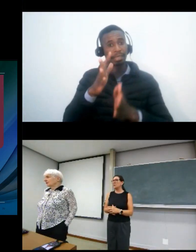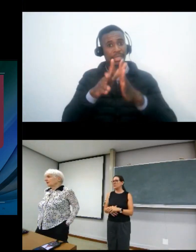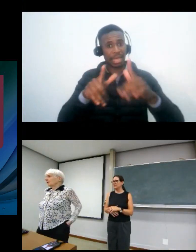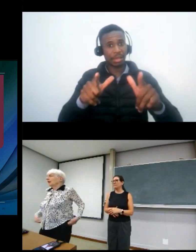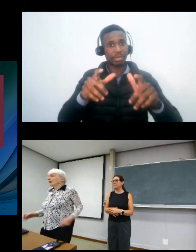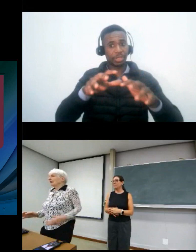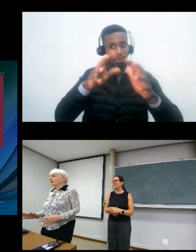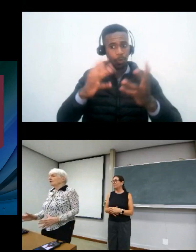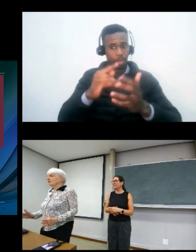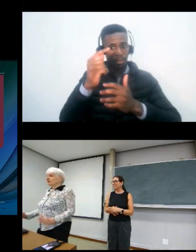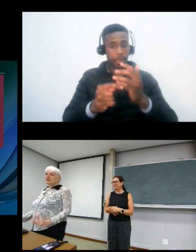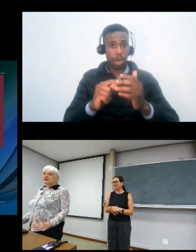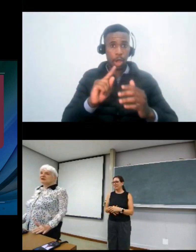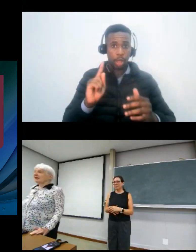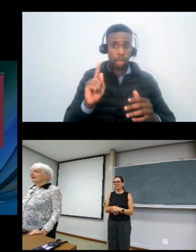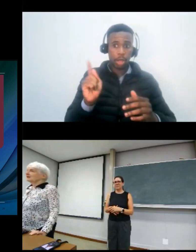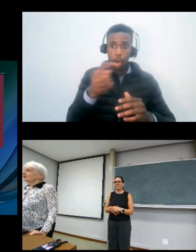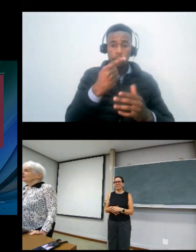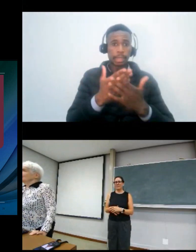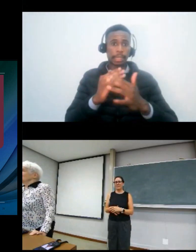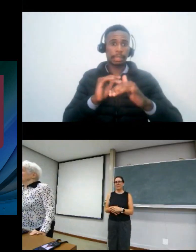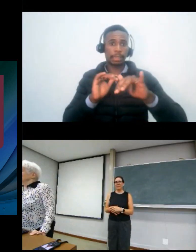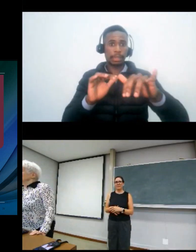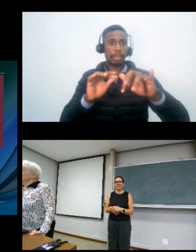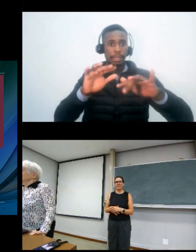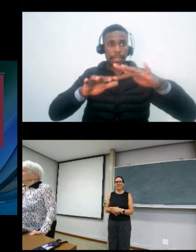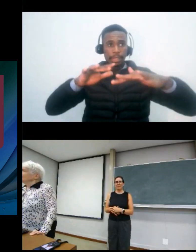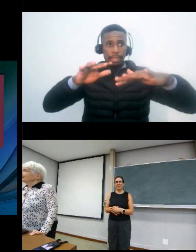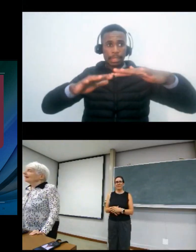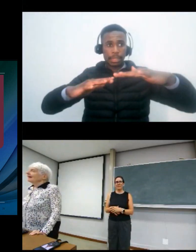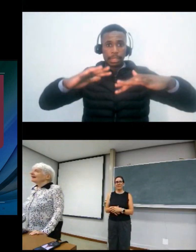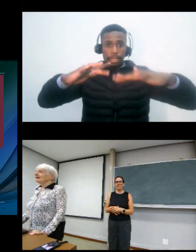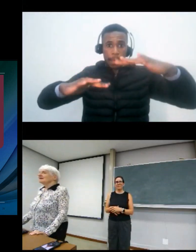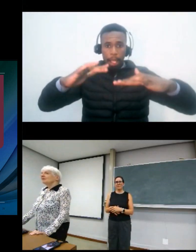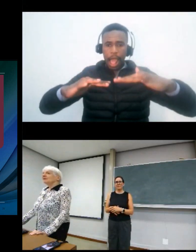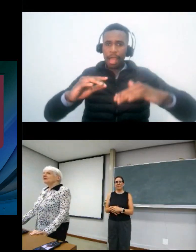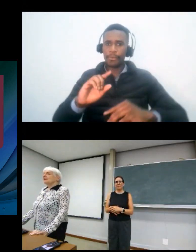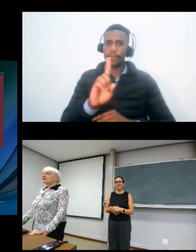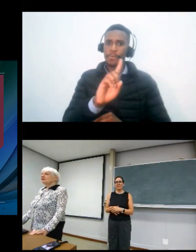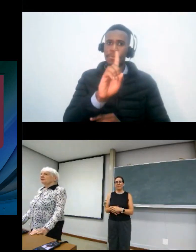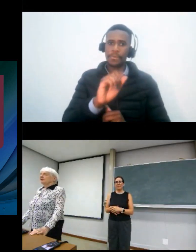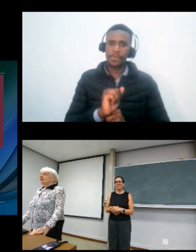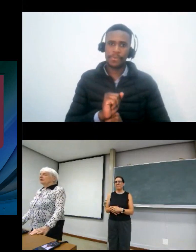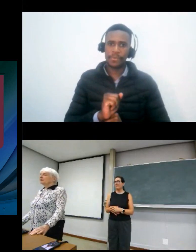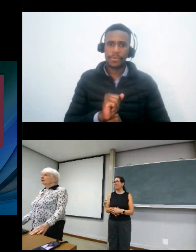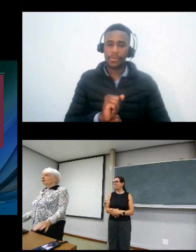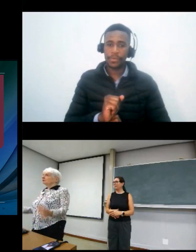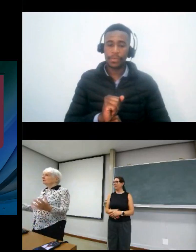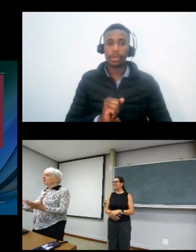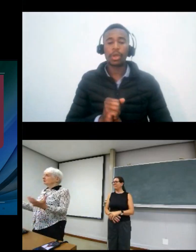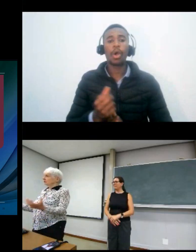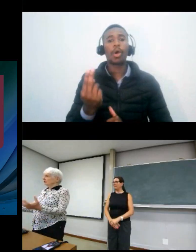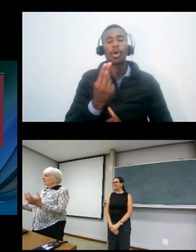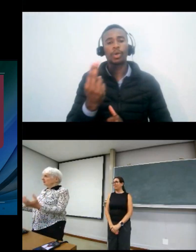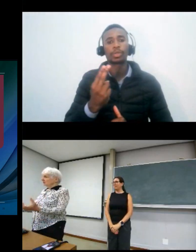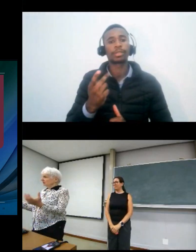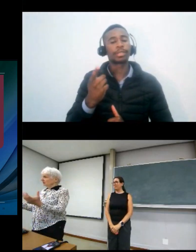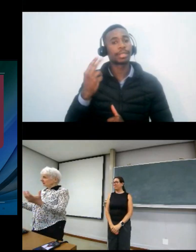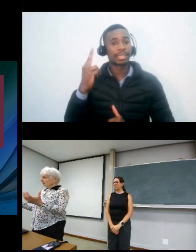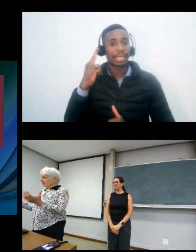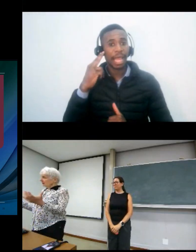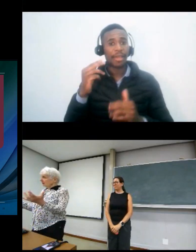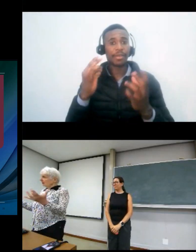mutually intelligible. However, just to add to the story, deaf people who meet